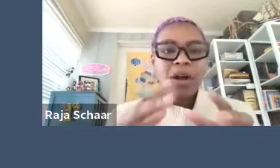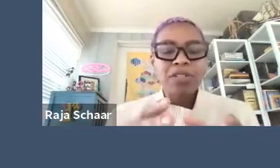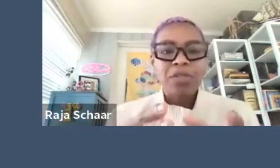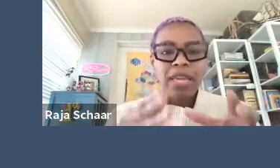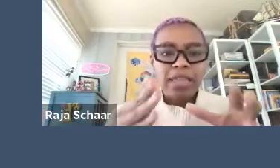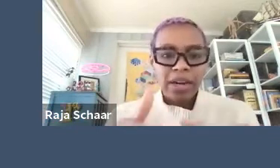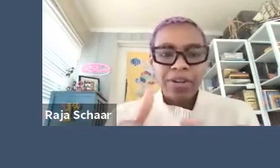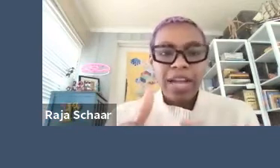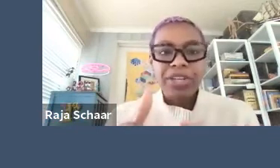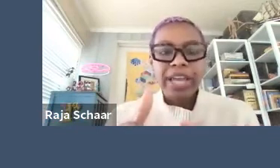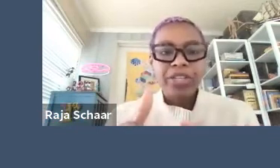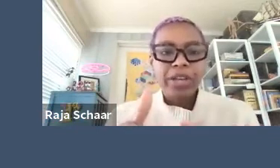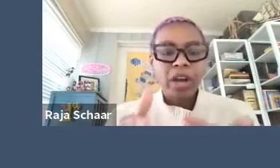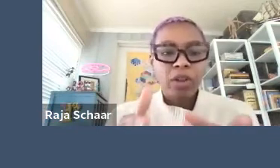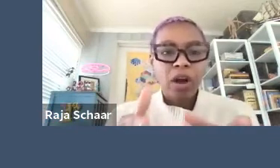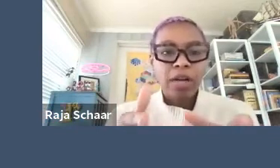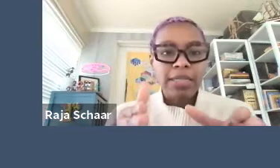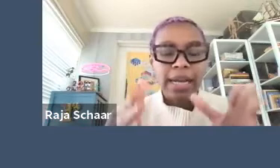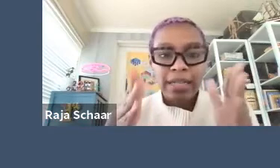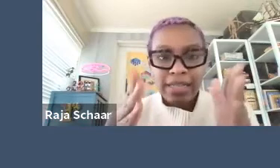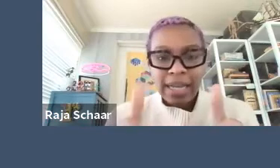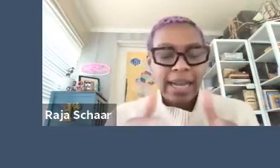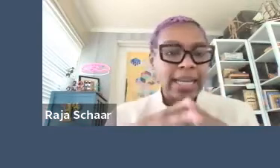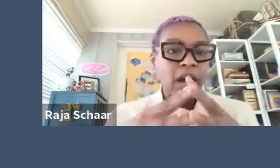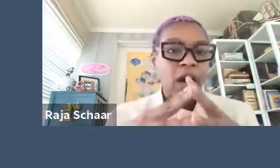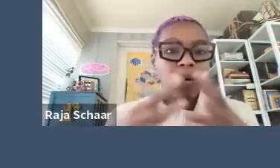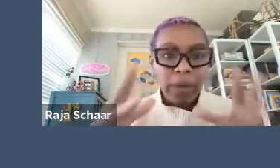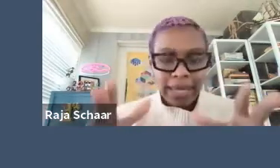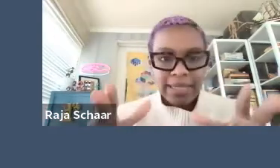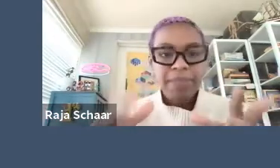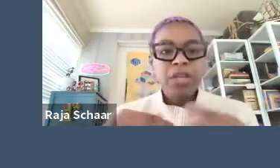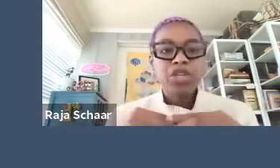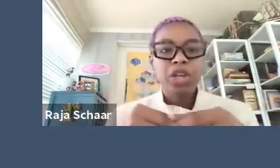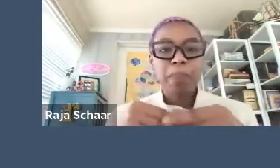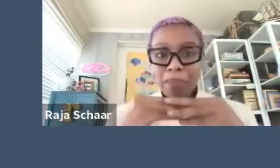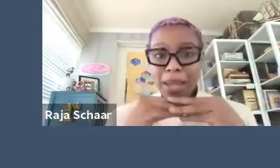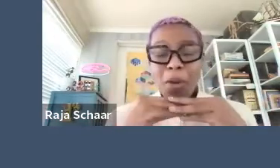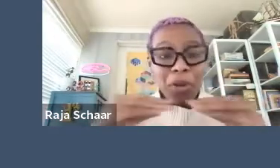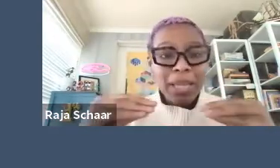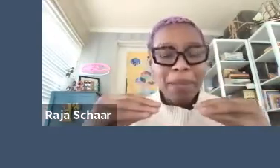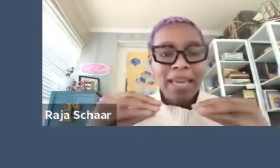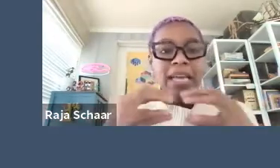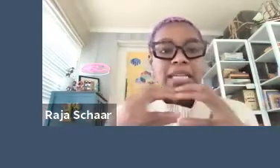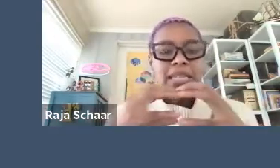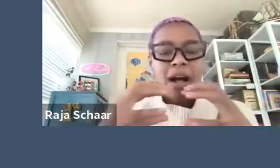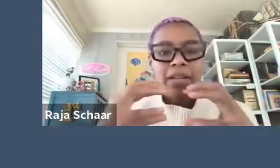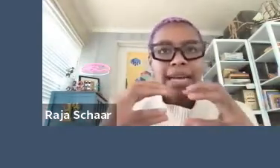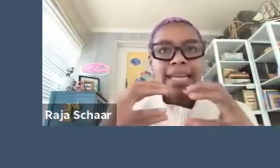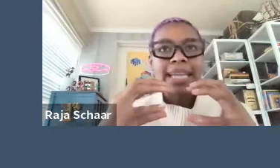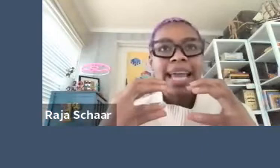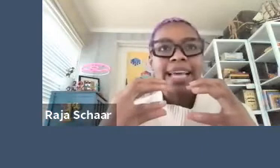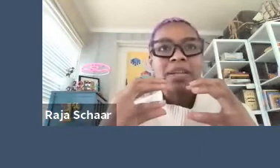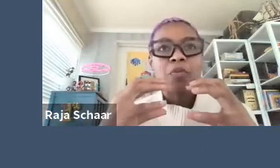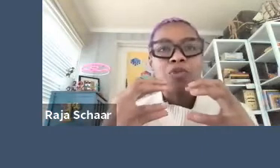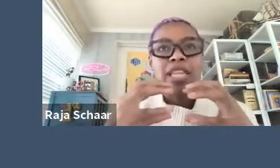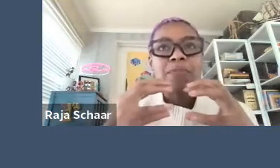that, I also think that our education alongside design and always should really be